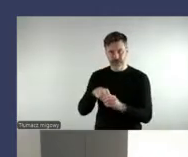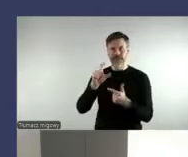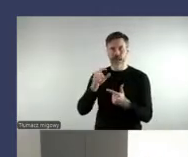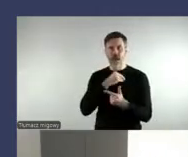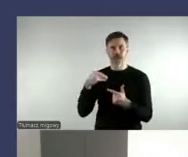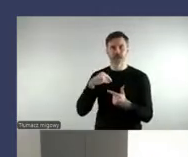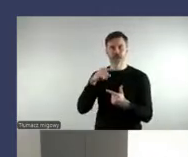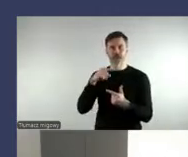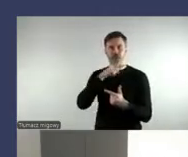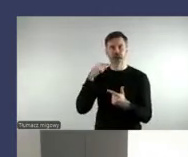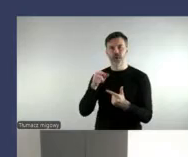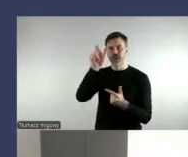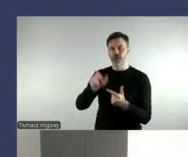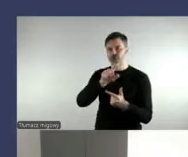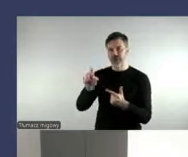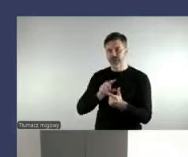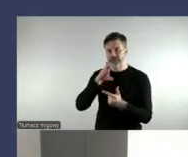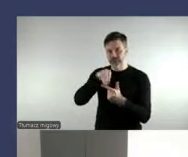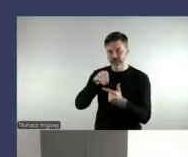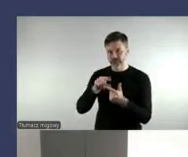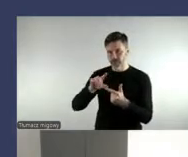Red Cross.